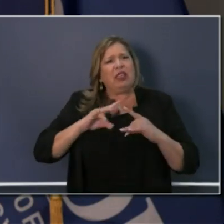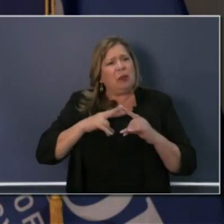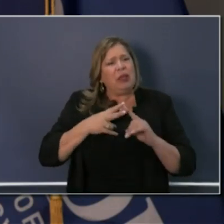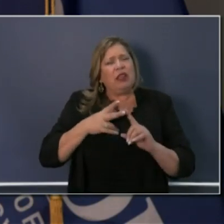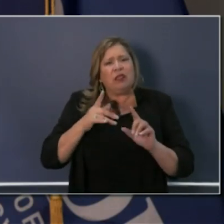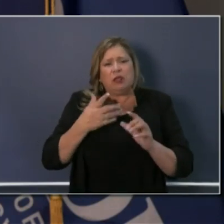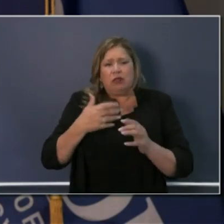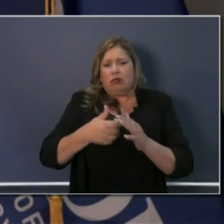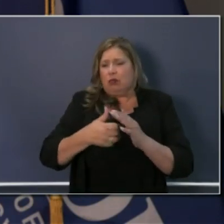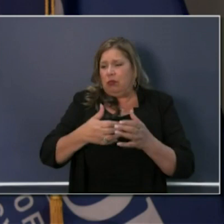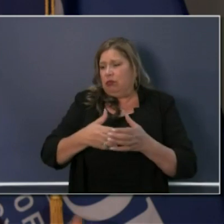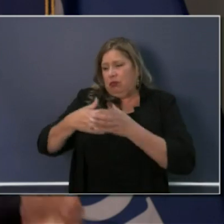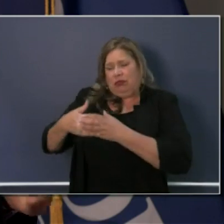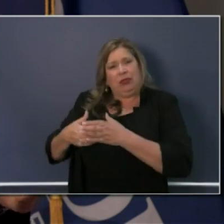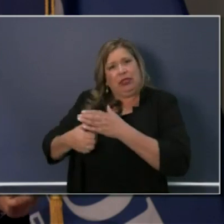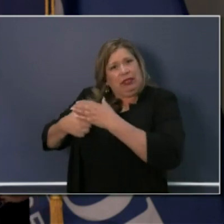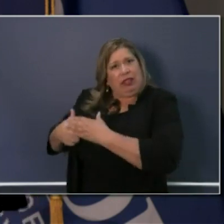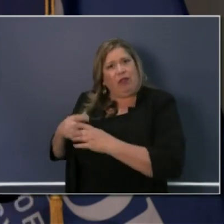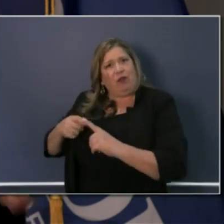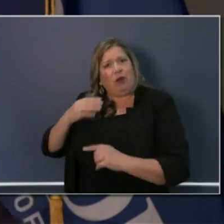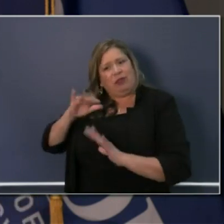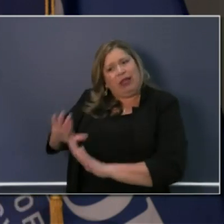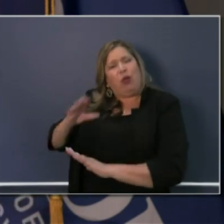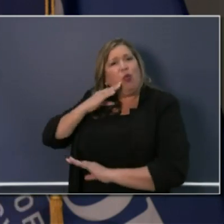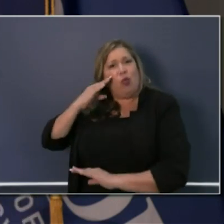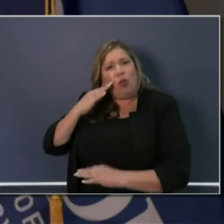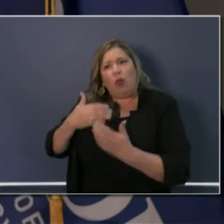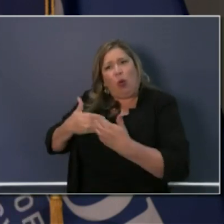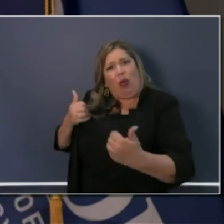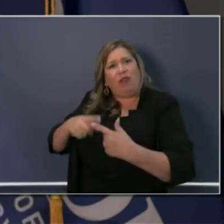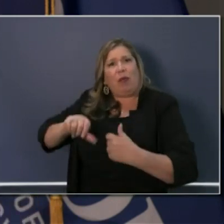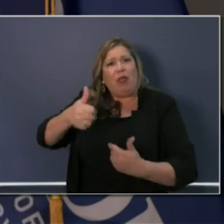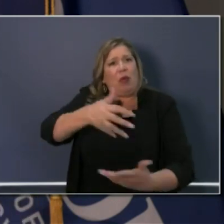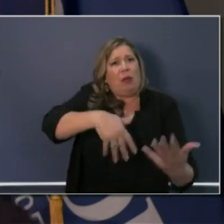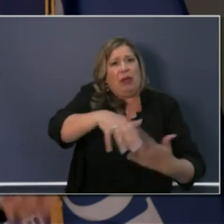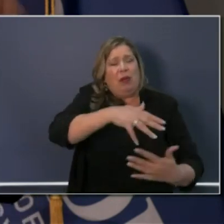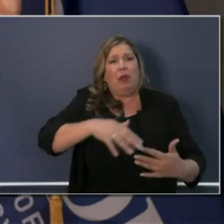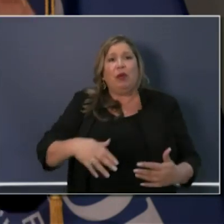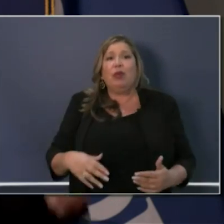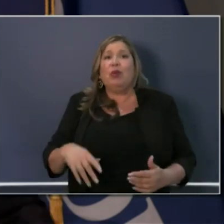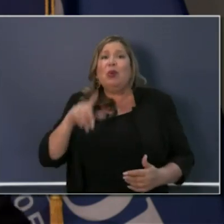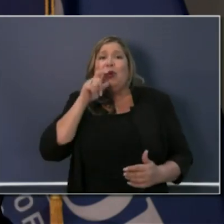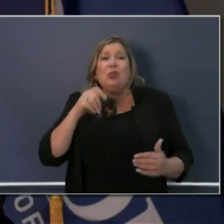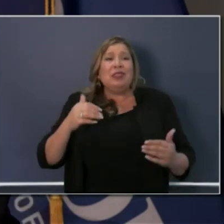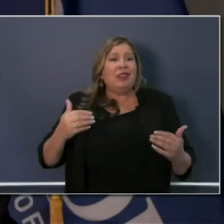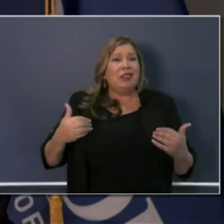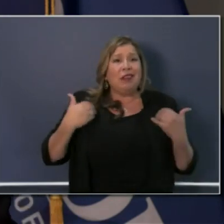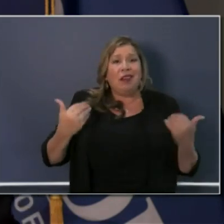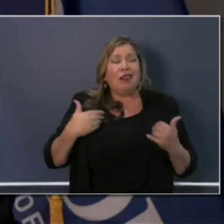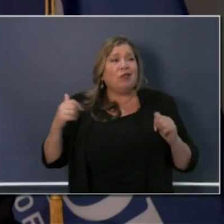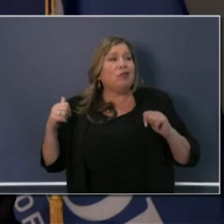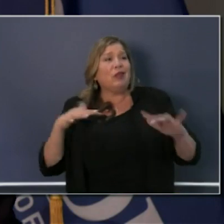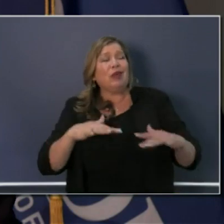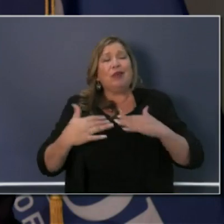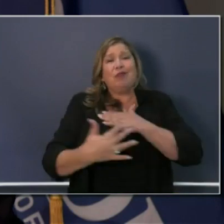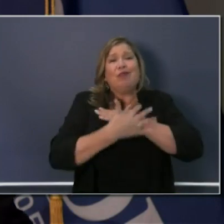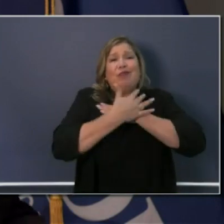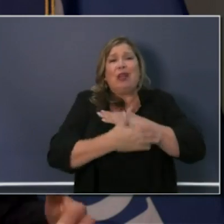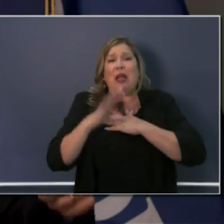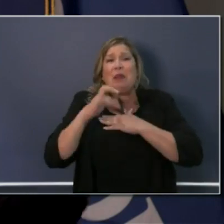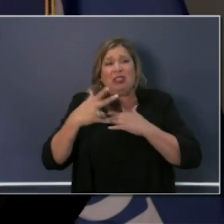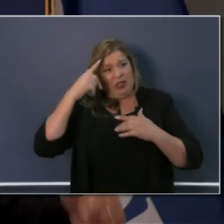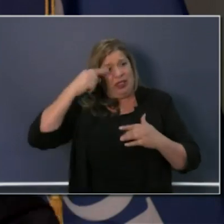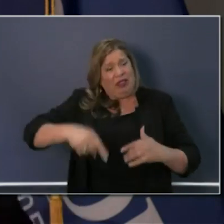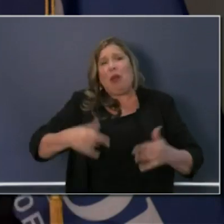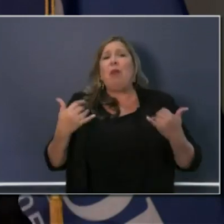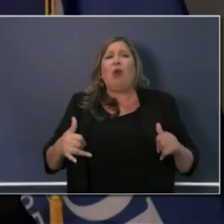common sense. Be a good neighbor. Be a good citizen. Those young people that are still out there on the beaches thinking this is a party, time